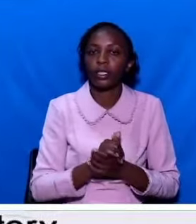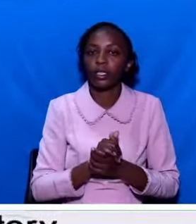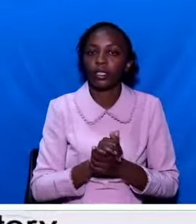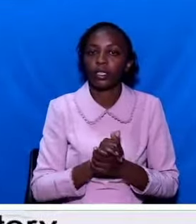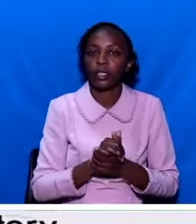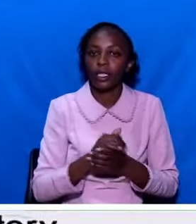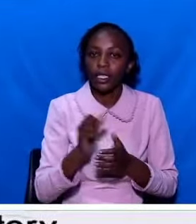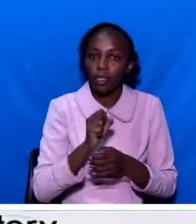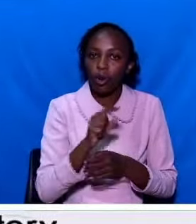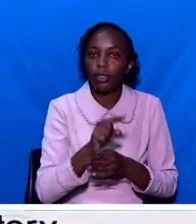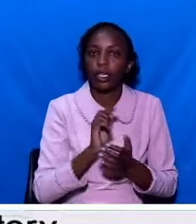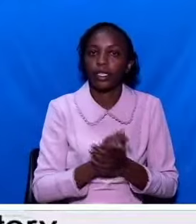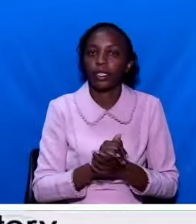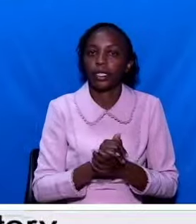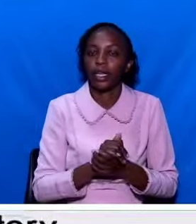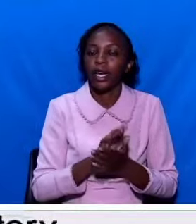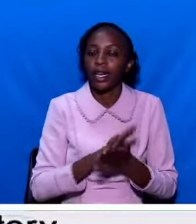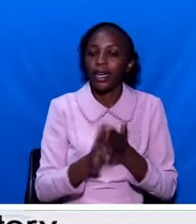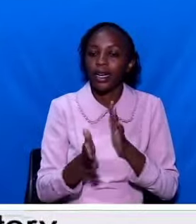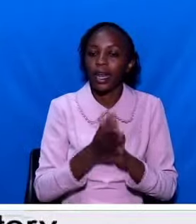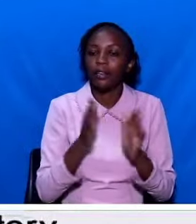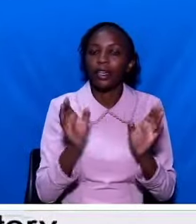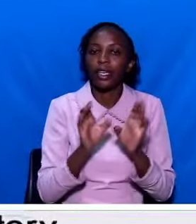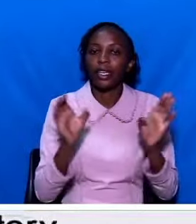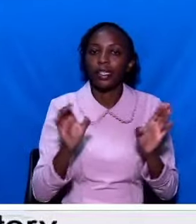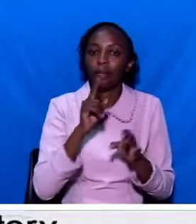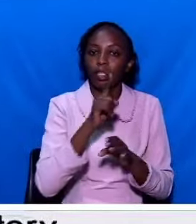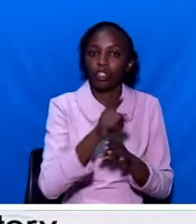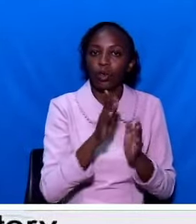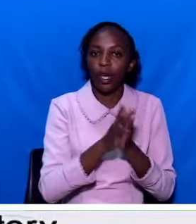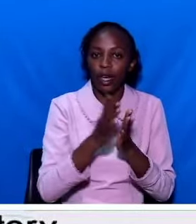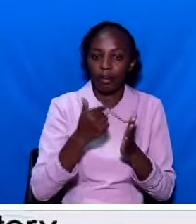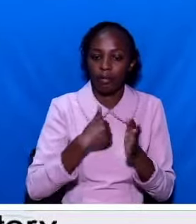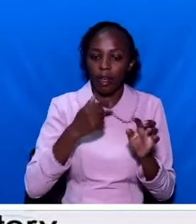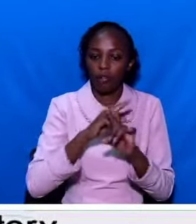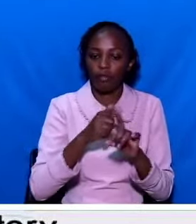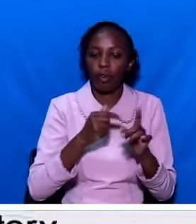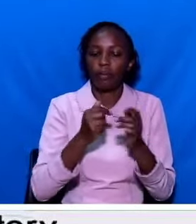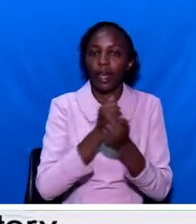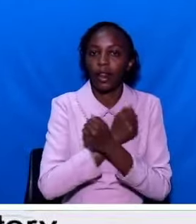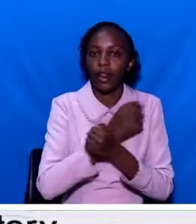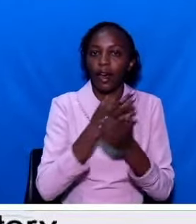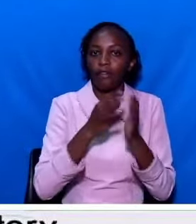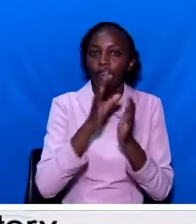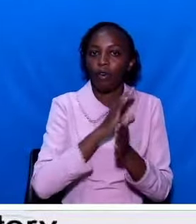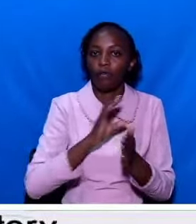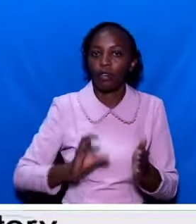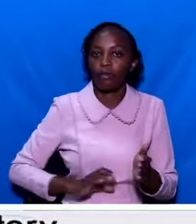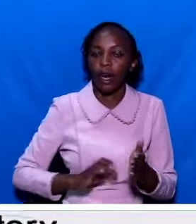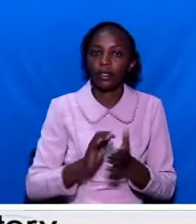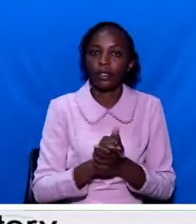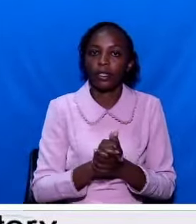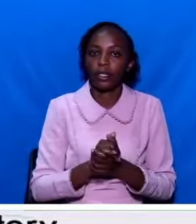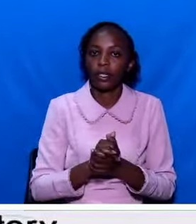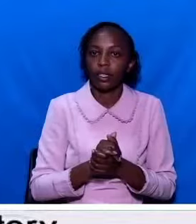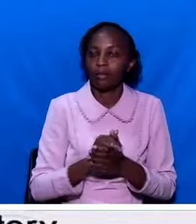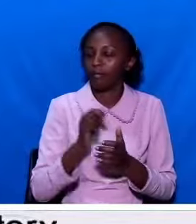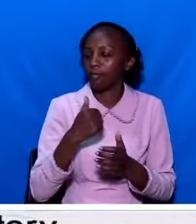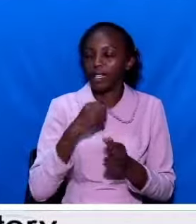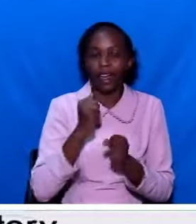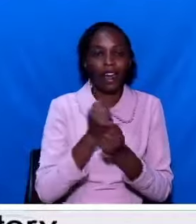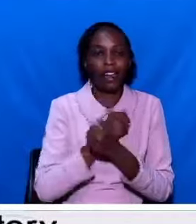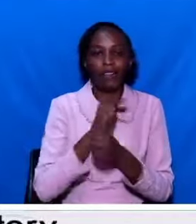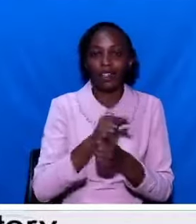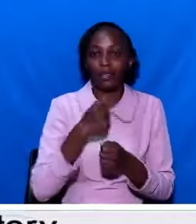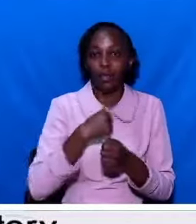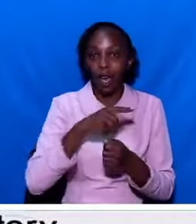He holds it. Nothing can separate you and me from the love of Christ. Oh, I love this. We have that